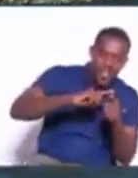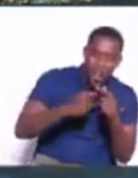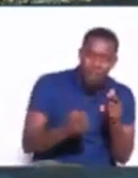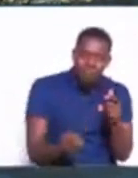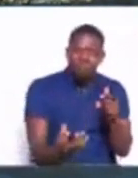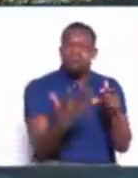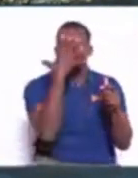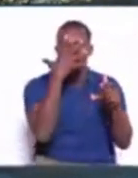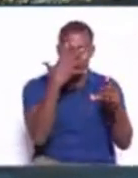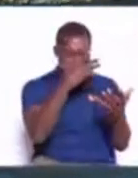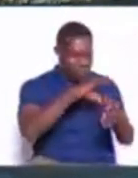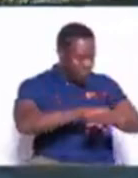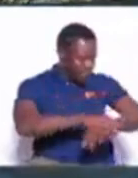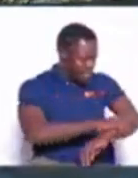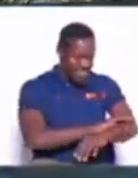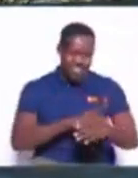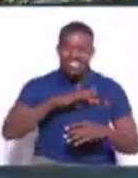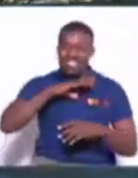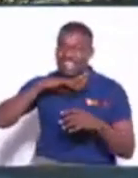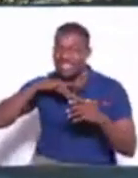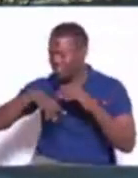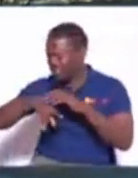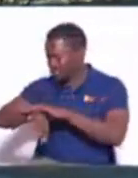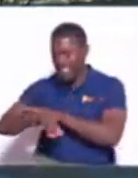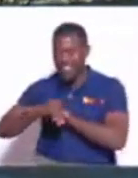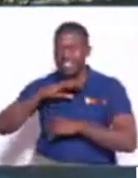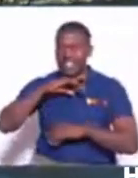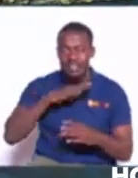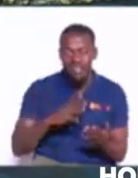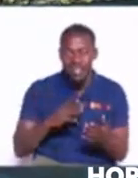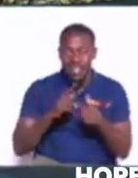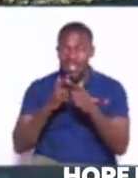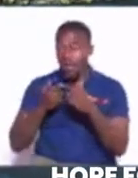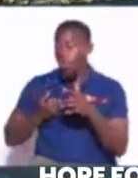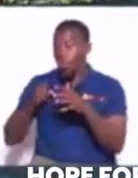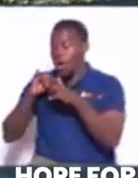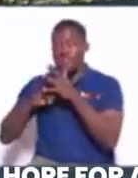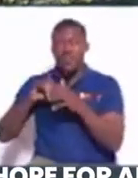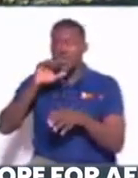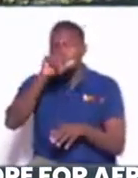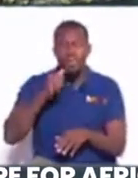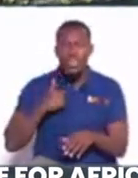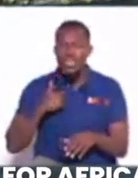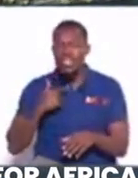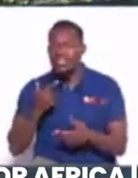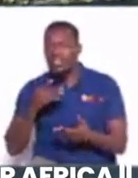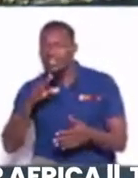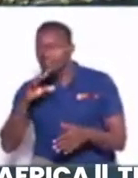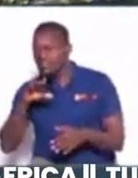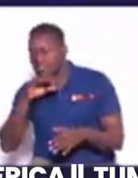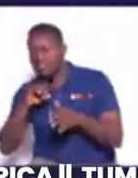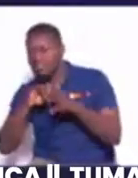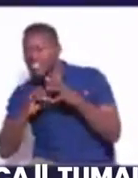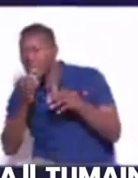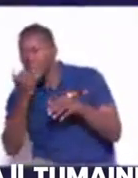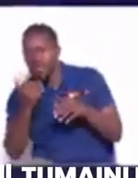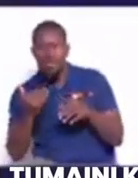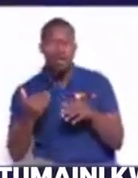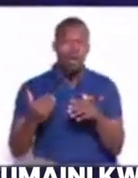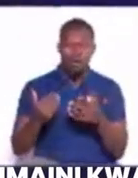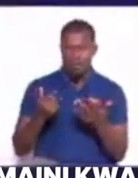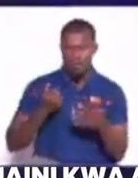come in to eat," and I come in, and she says, "Do you know that your face is dirty? You got oil on your